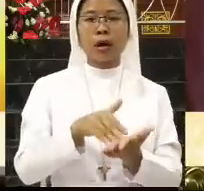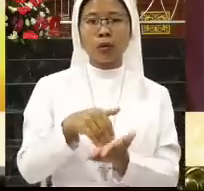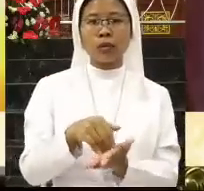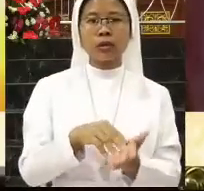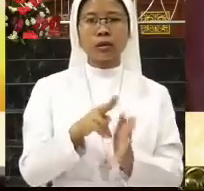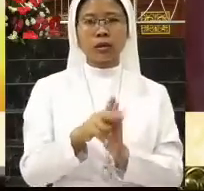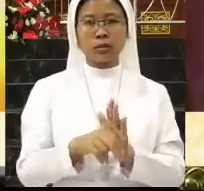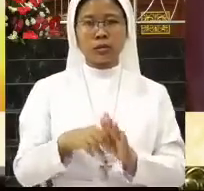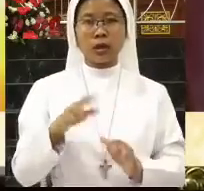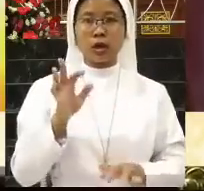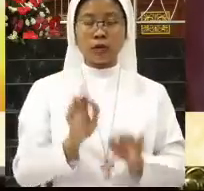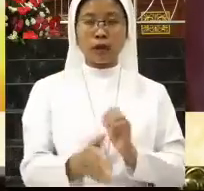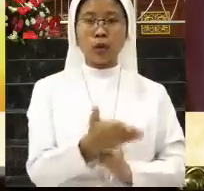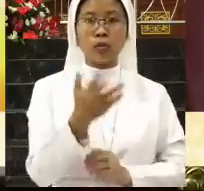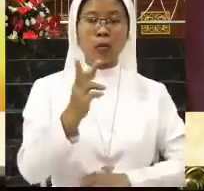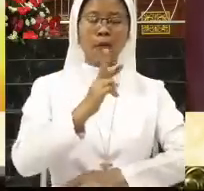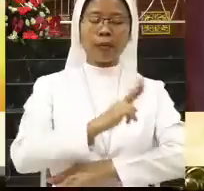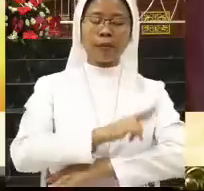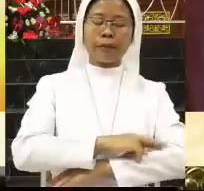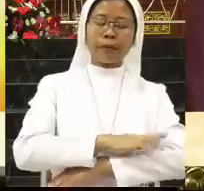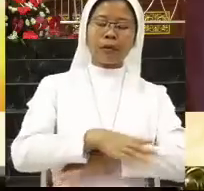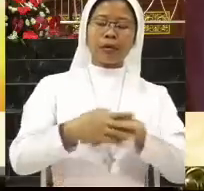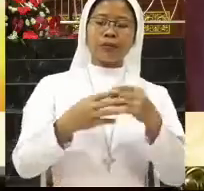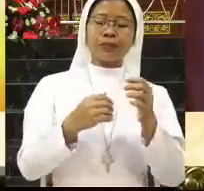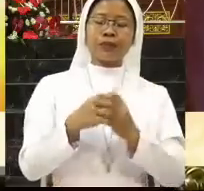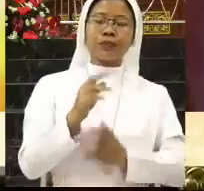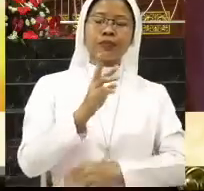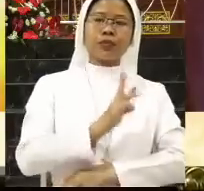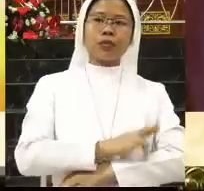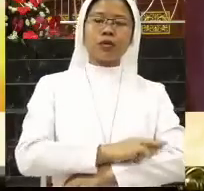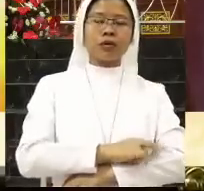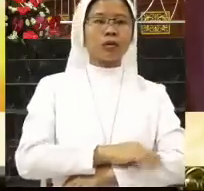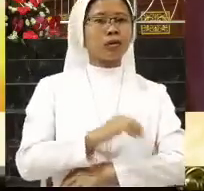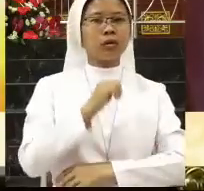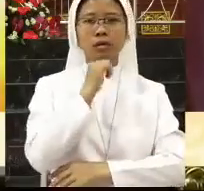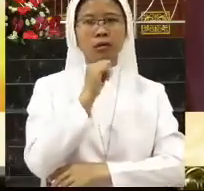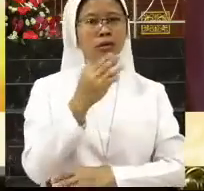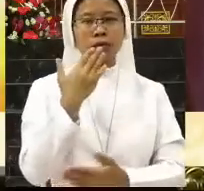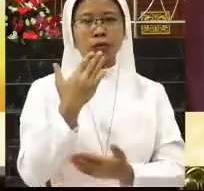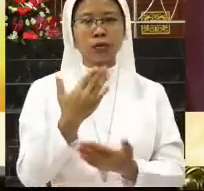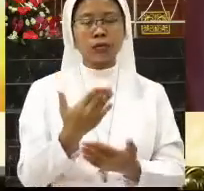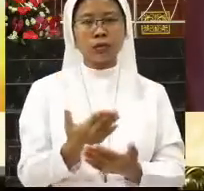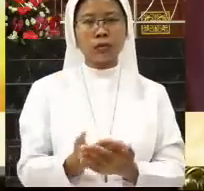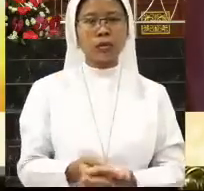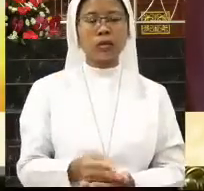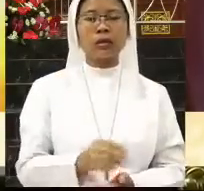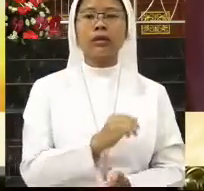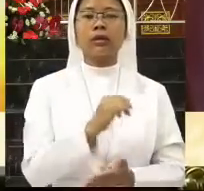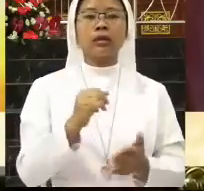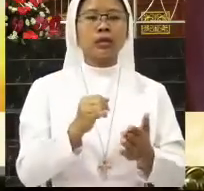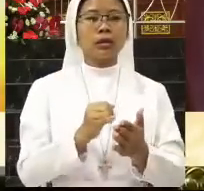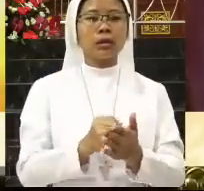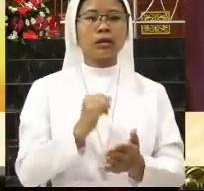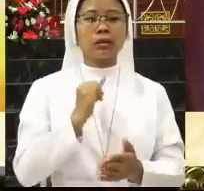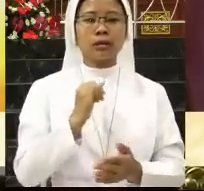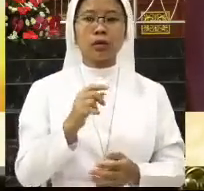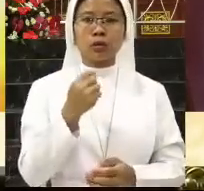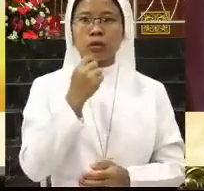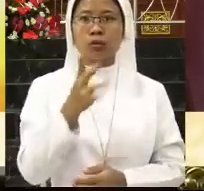Complacency is never an option here, as someone may say, it is my fate anyway.